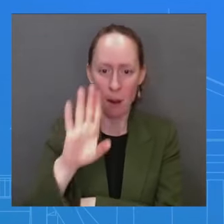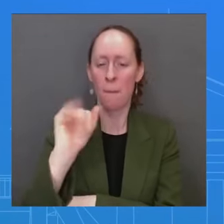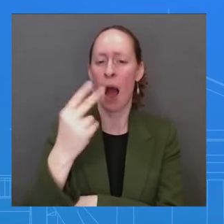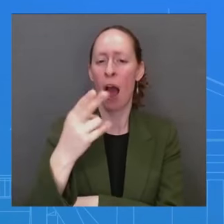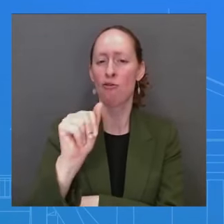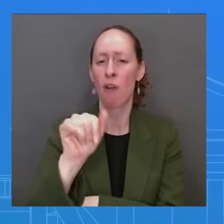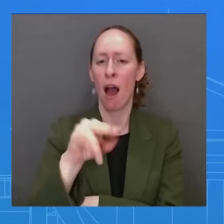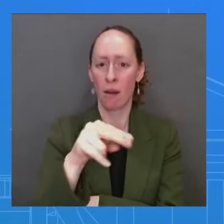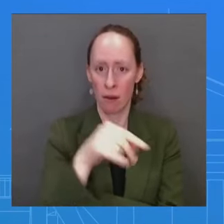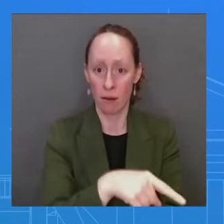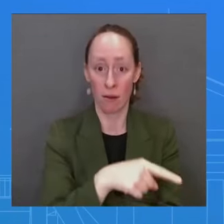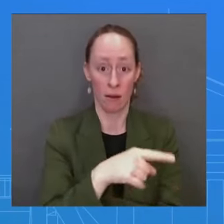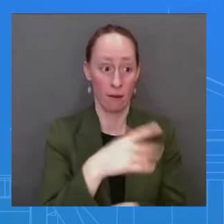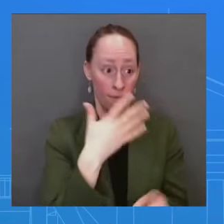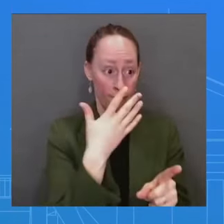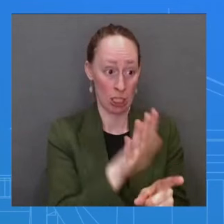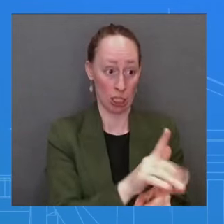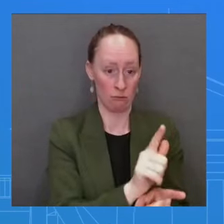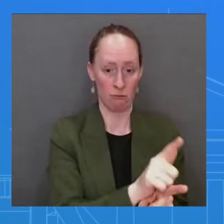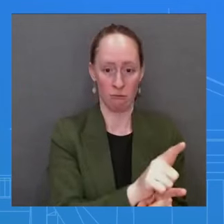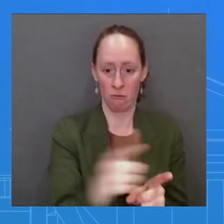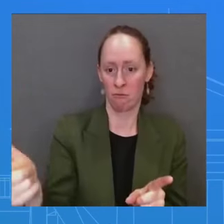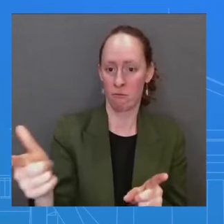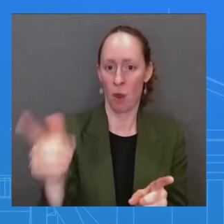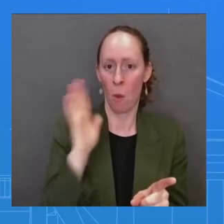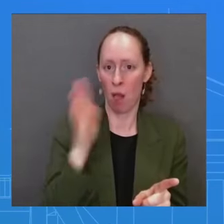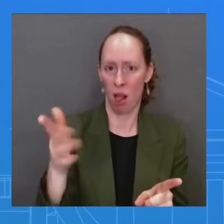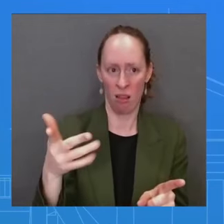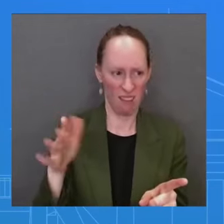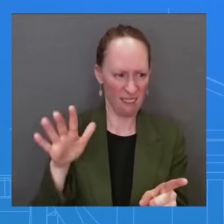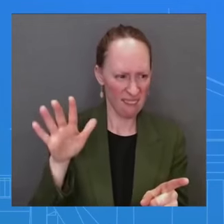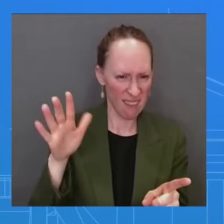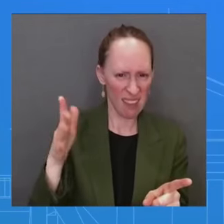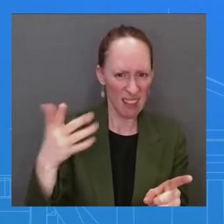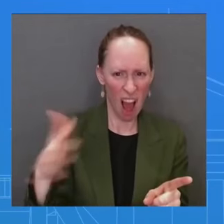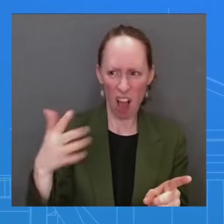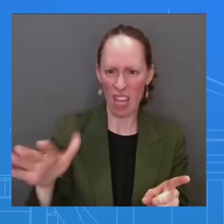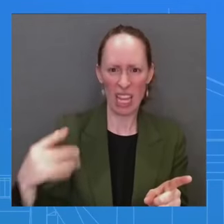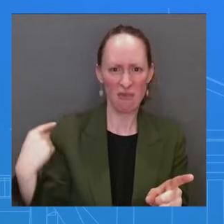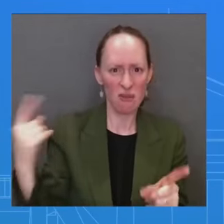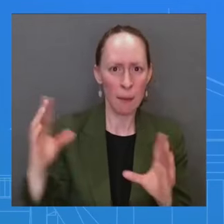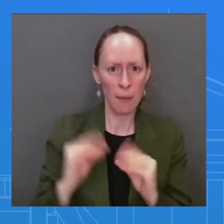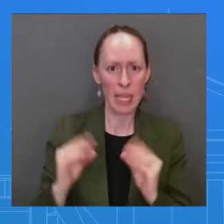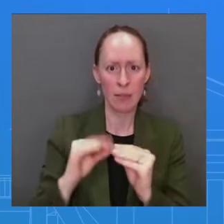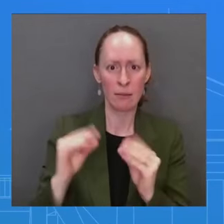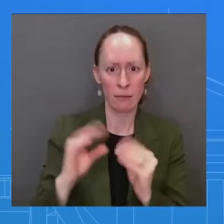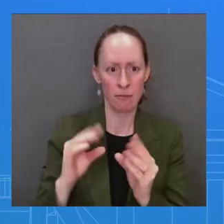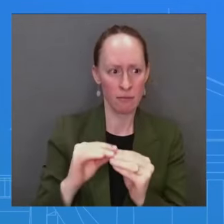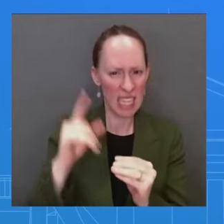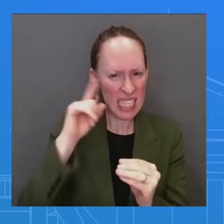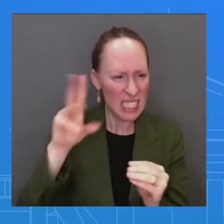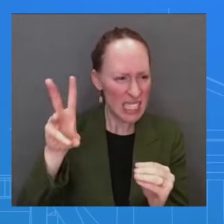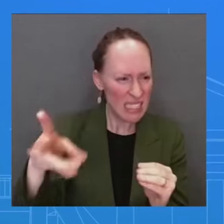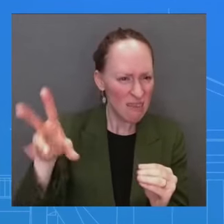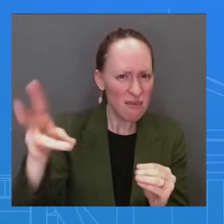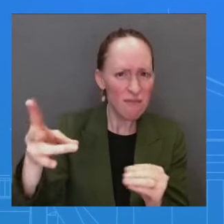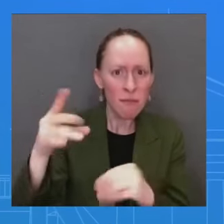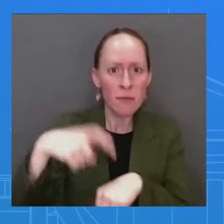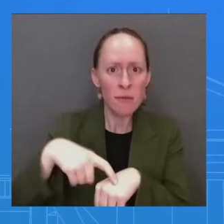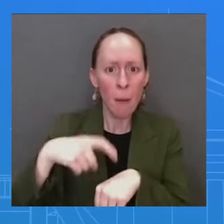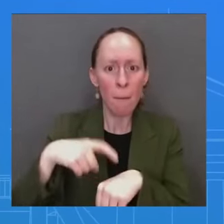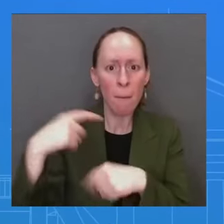This is his fifth or sixth time since October 7th. Believe me, the connective tissue between the United States and Israel, very, very tight, very strong. So you would